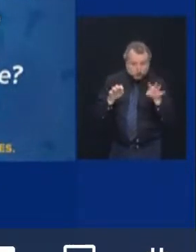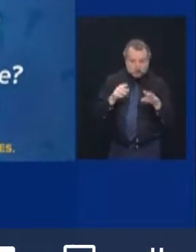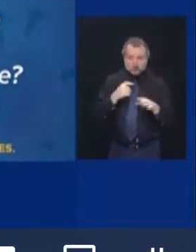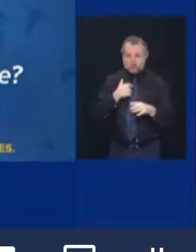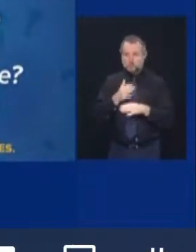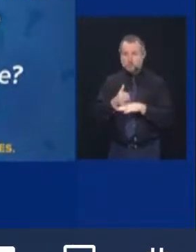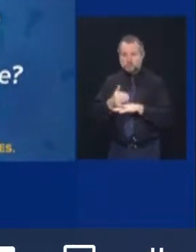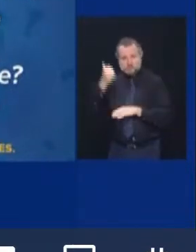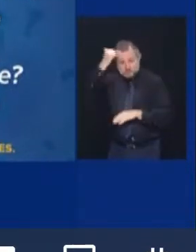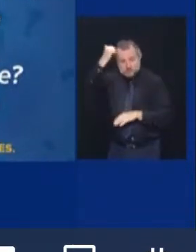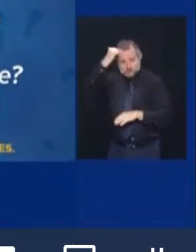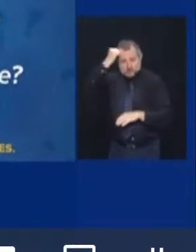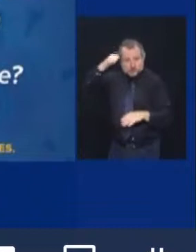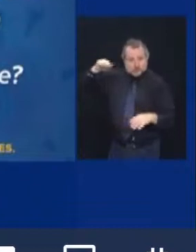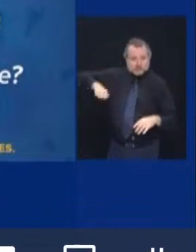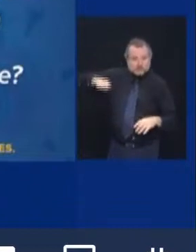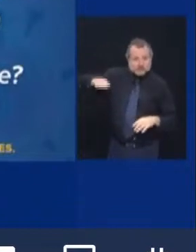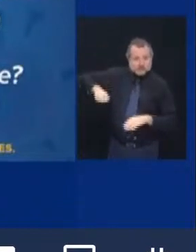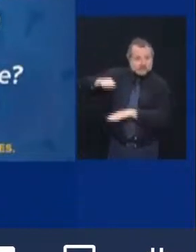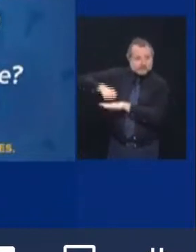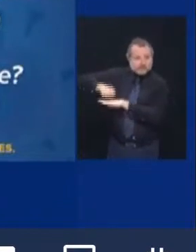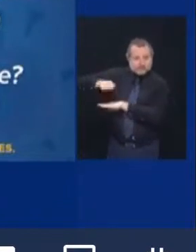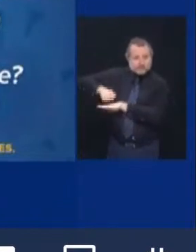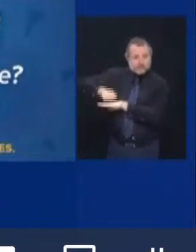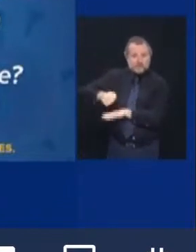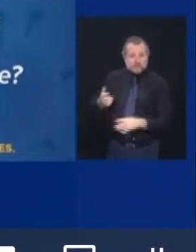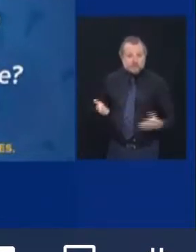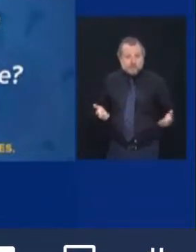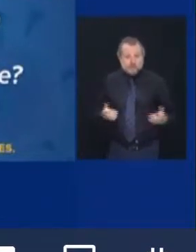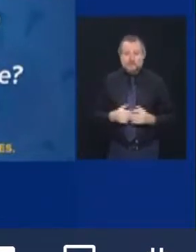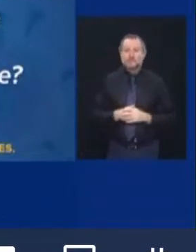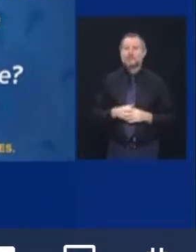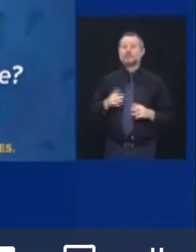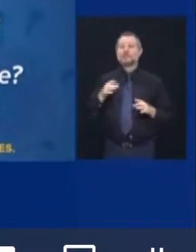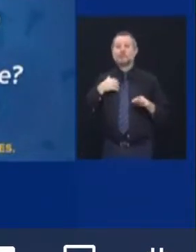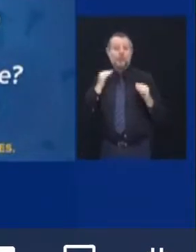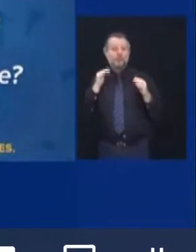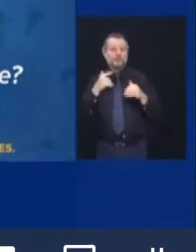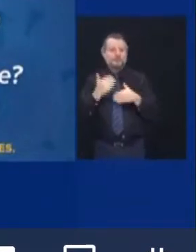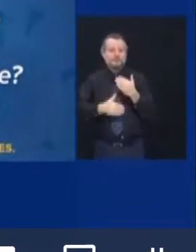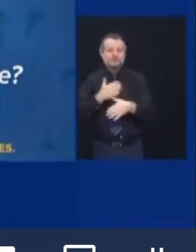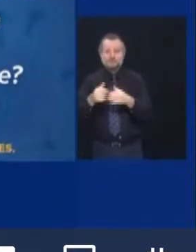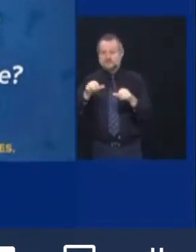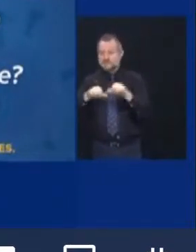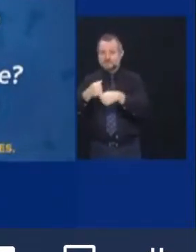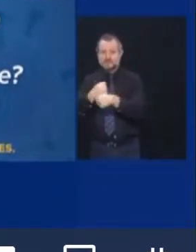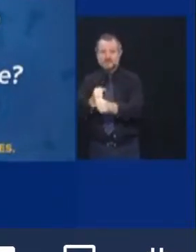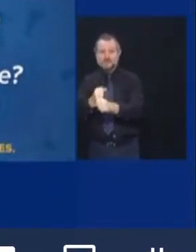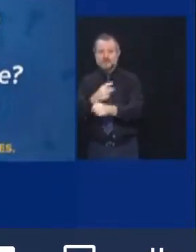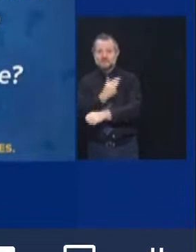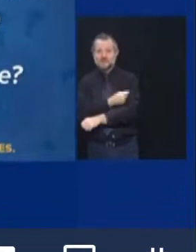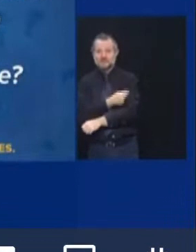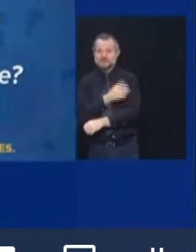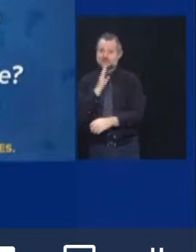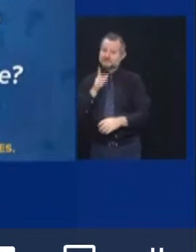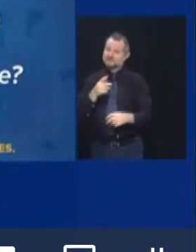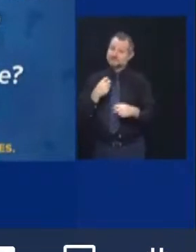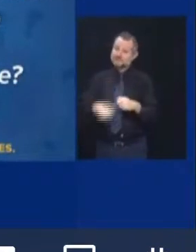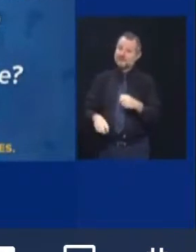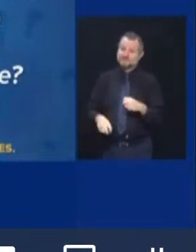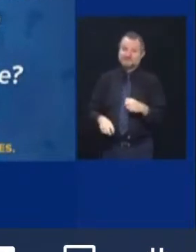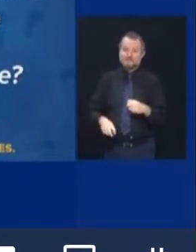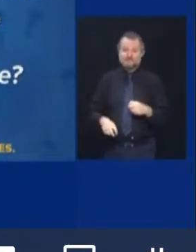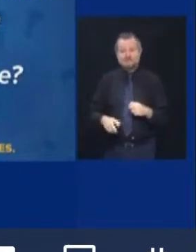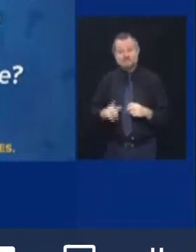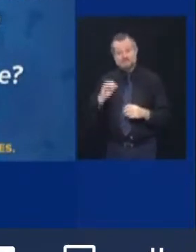science finds one. But then you're going to have another really difficult, complex government